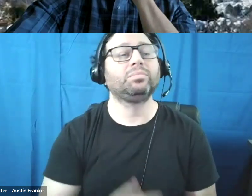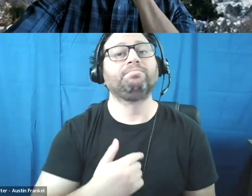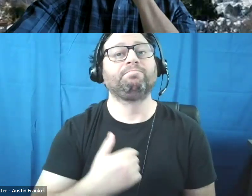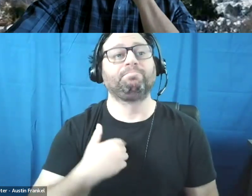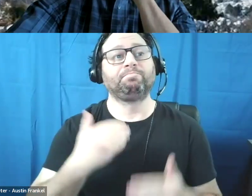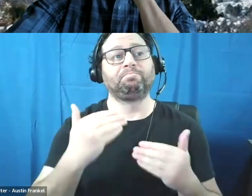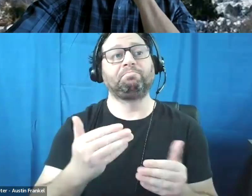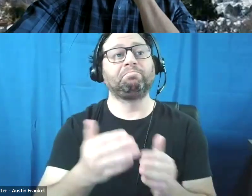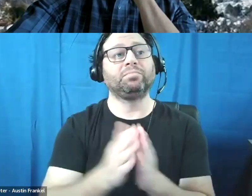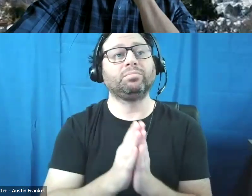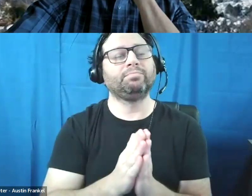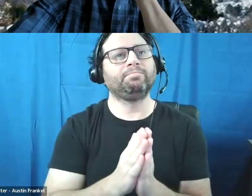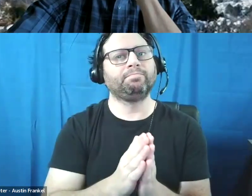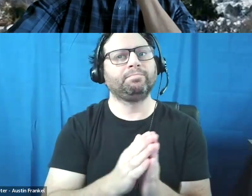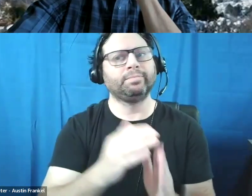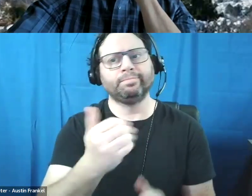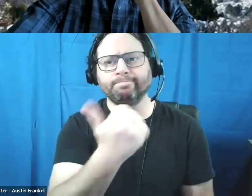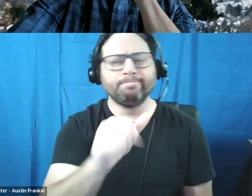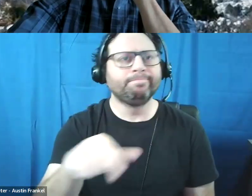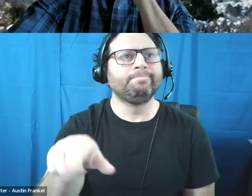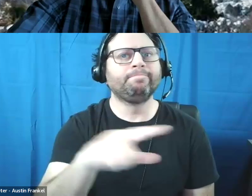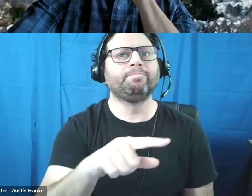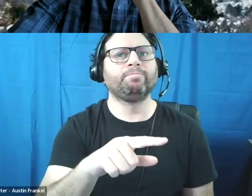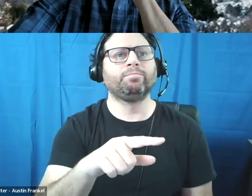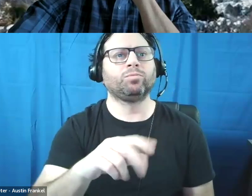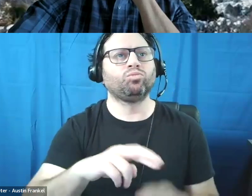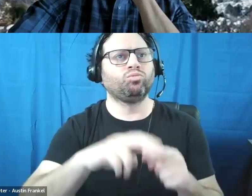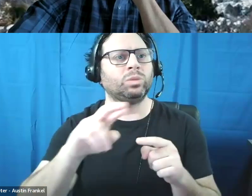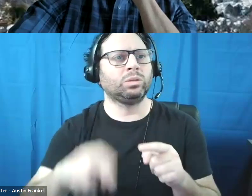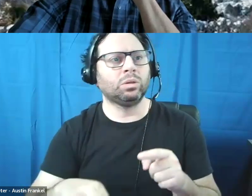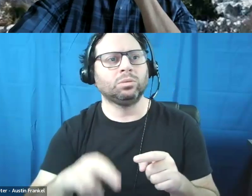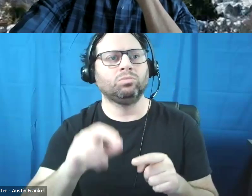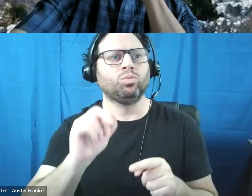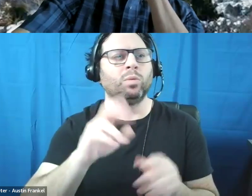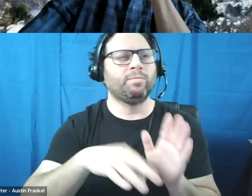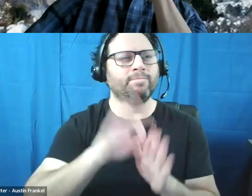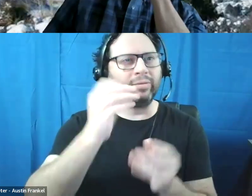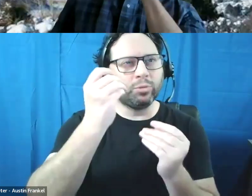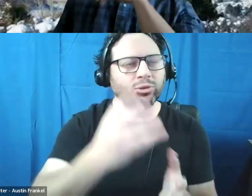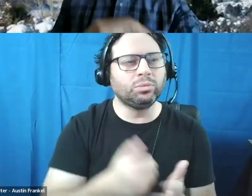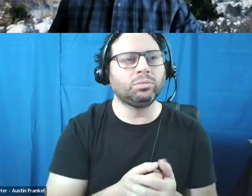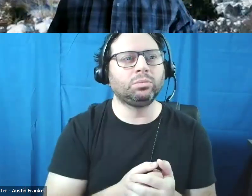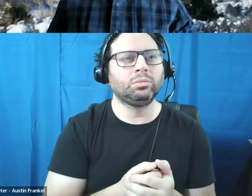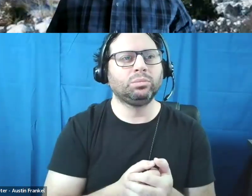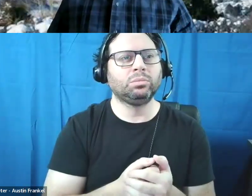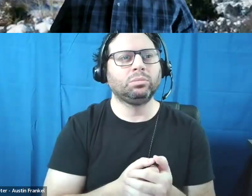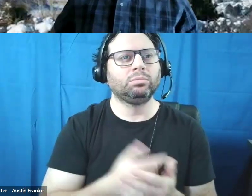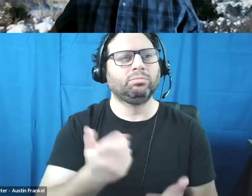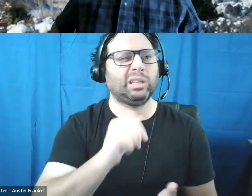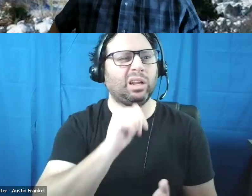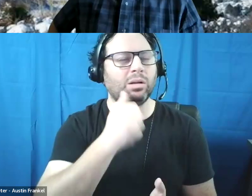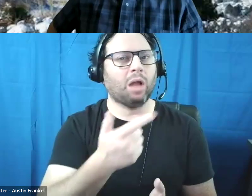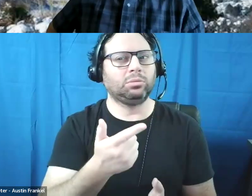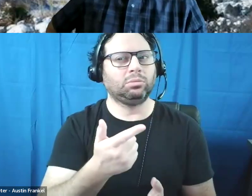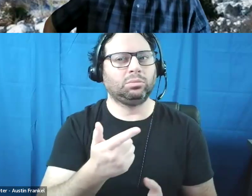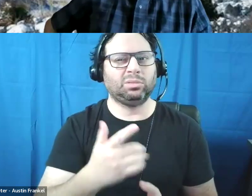ask whether or not any of our results or findings sort of did not resonate with